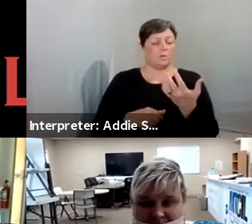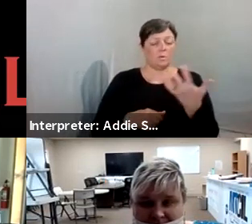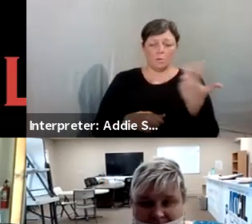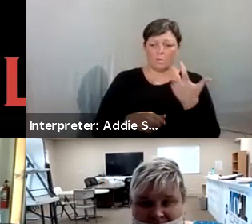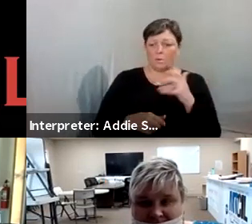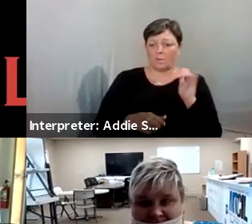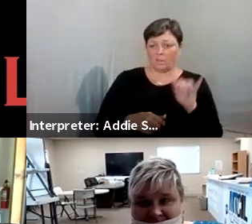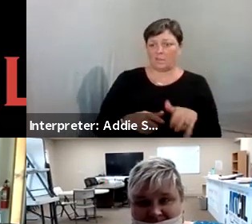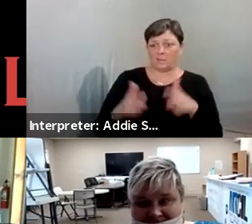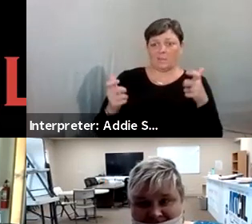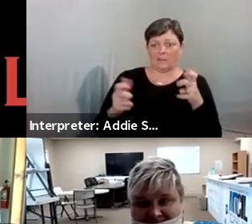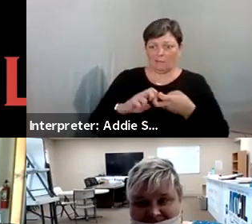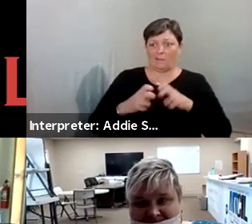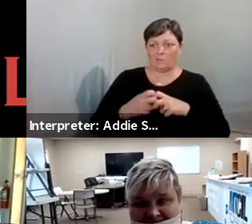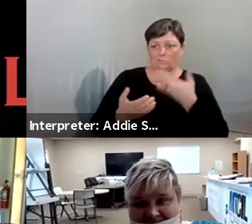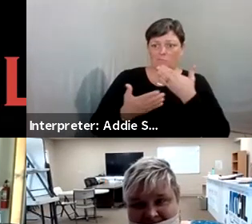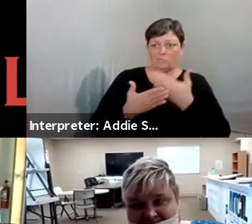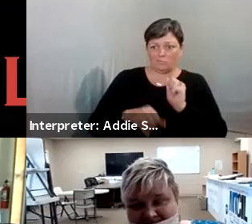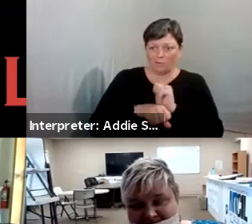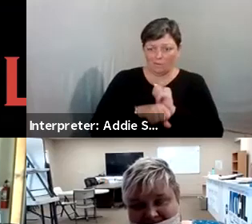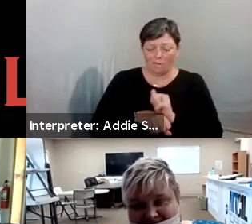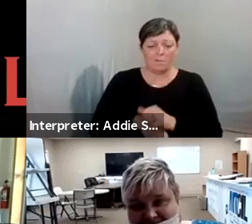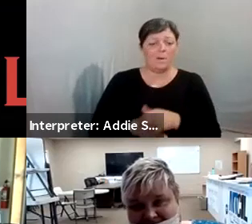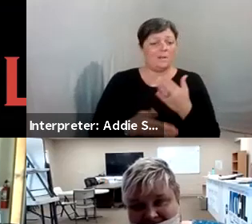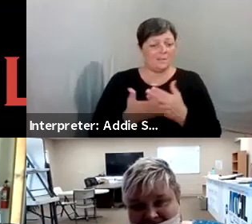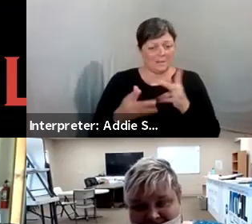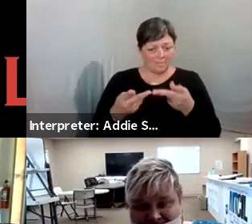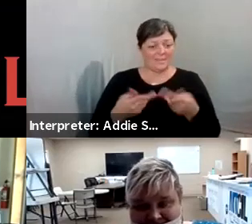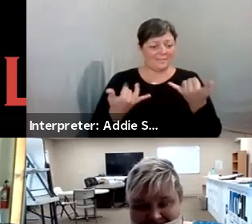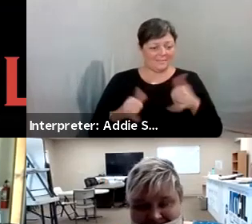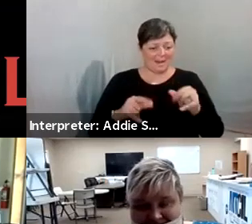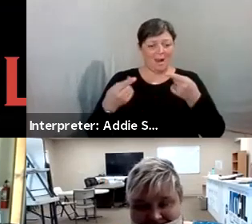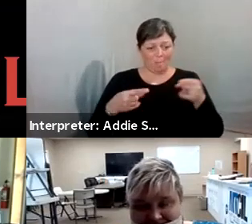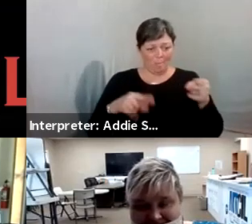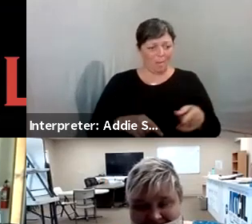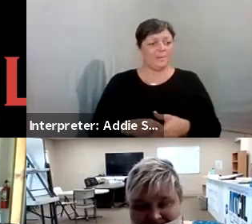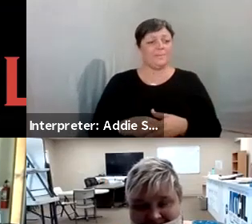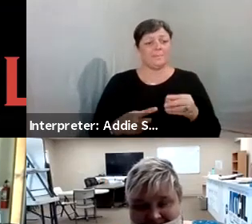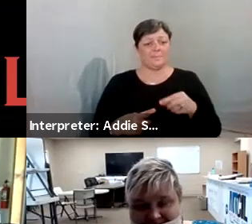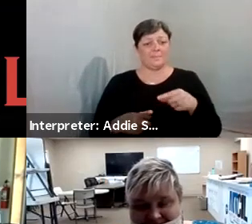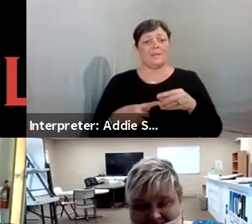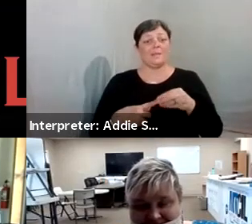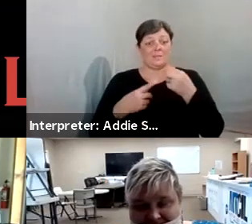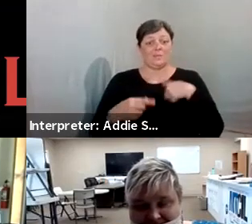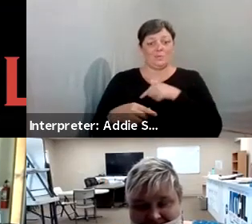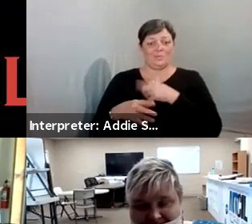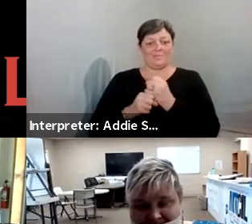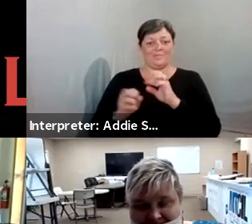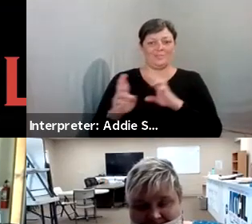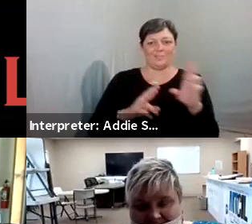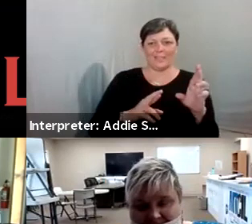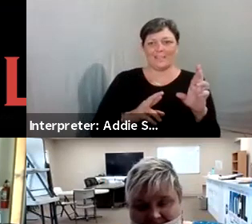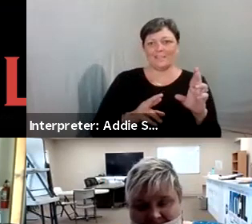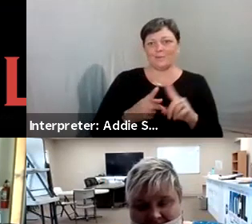one of the biggest issues that was happening, and some places still is happening, especially as we get ready to go back into